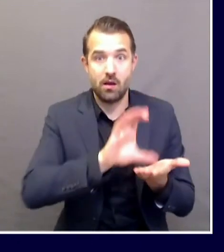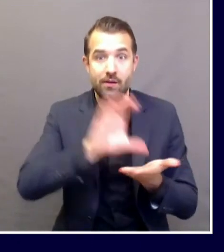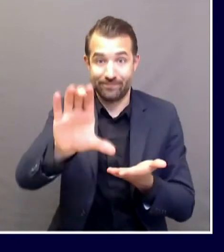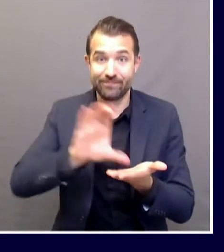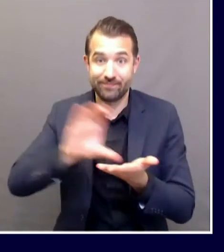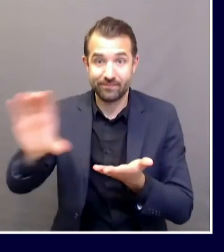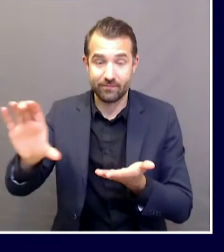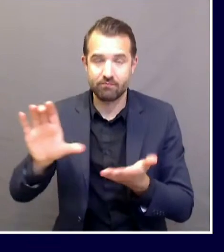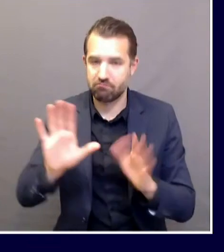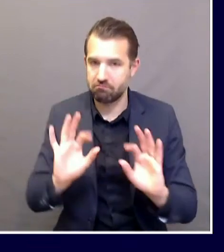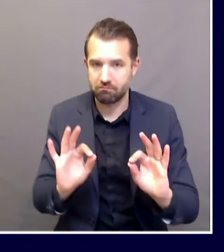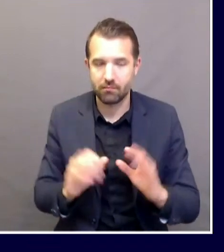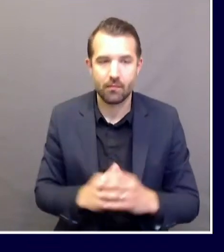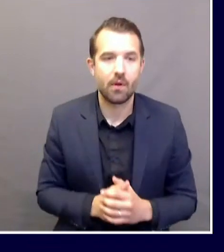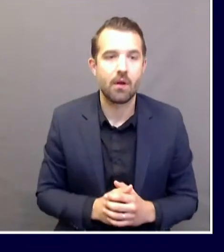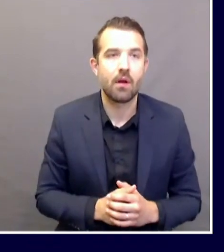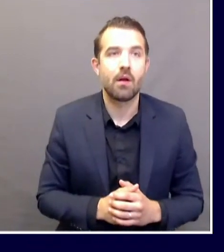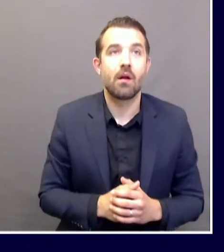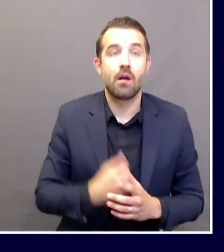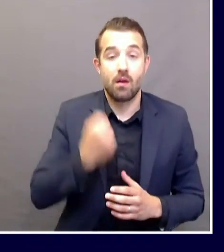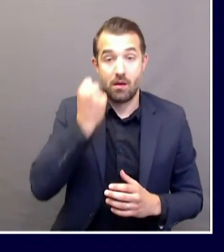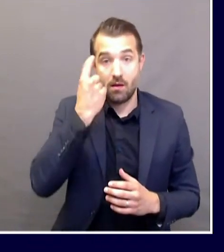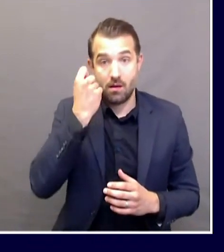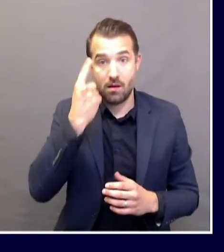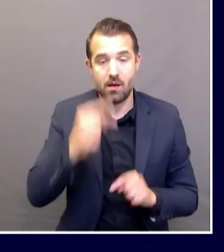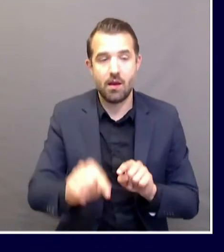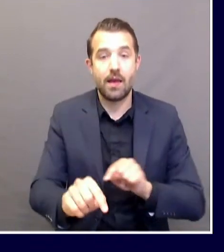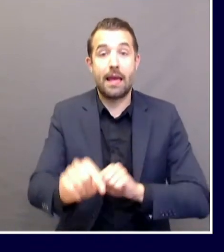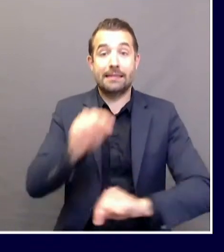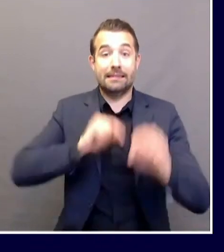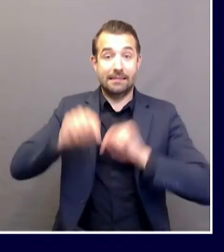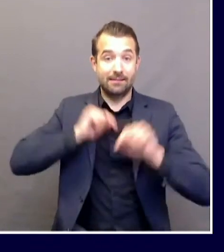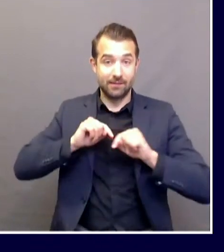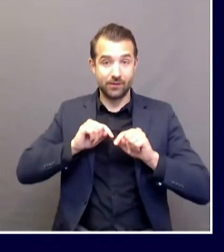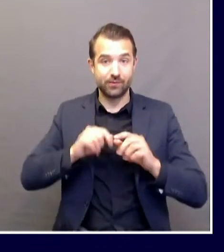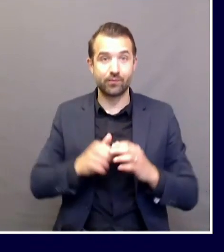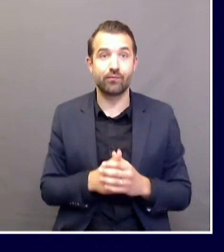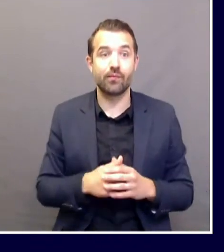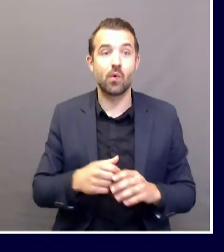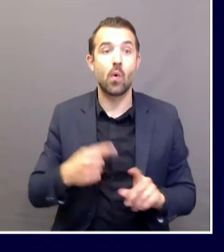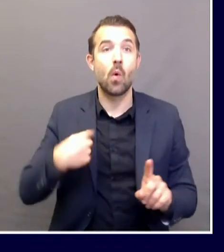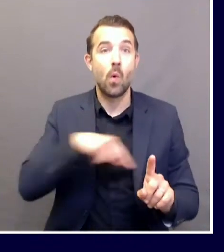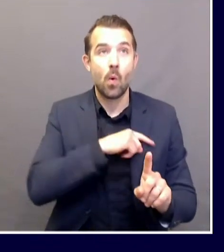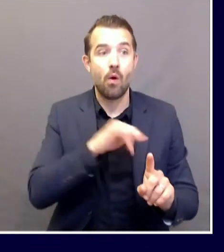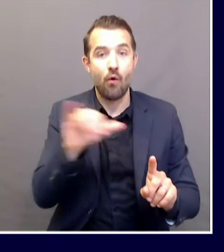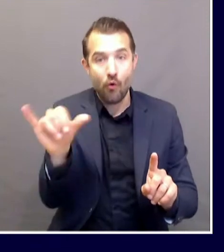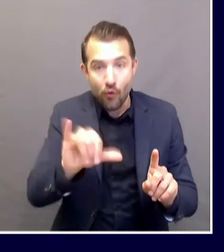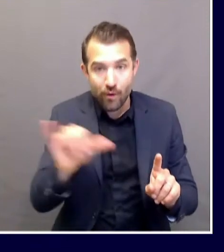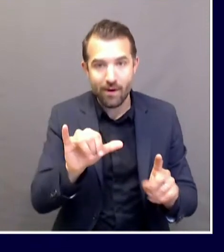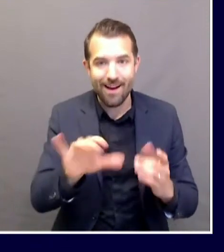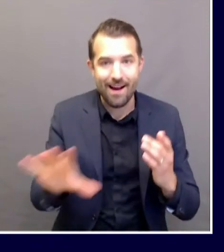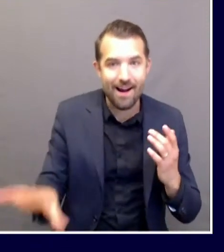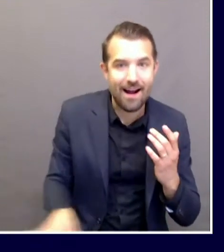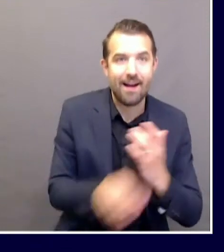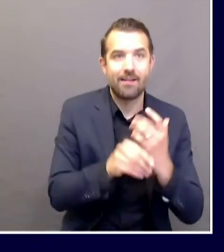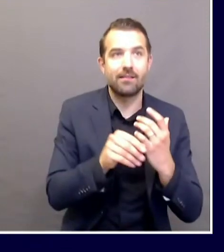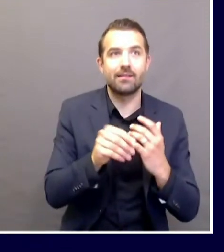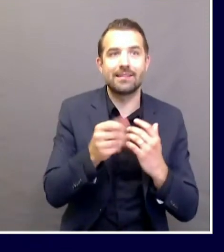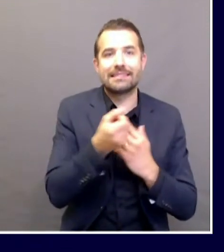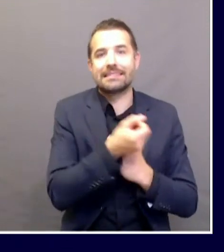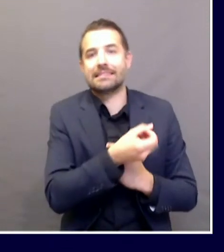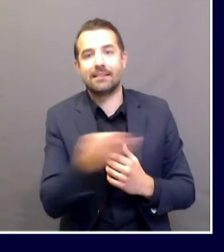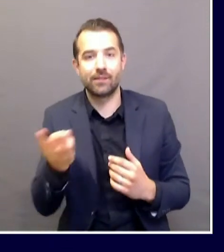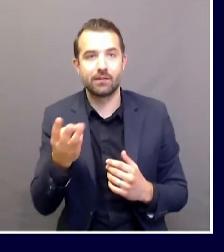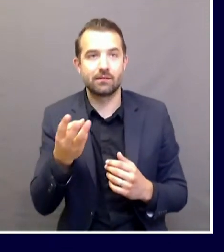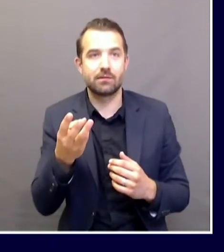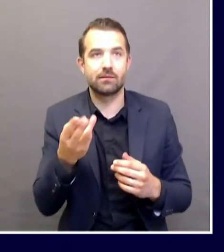called these pop-up equity clinics. Small clinics, often operated by, say, independent pharmacies, that are going on